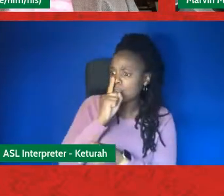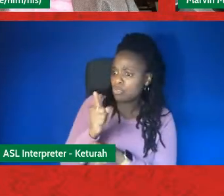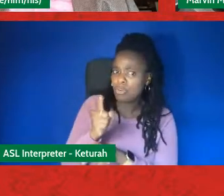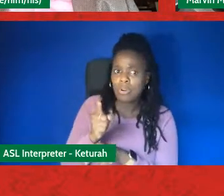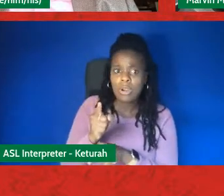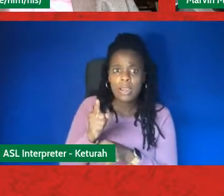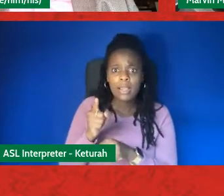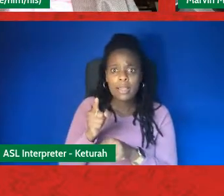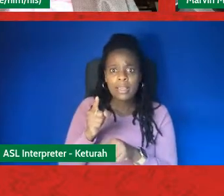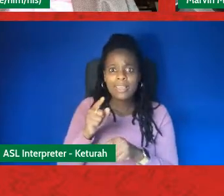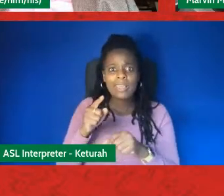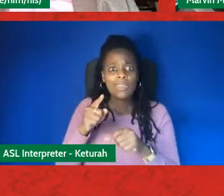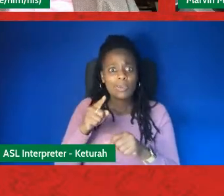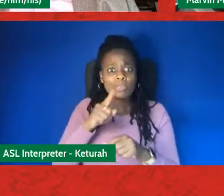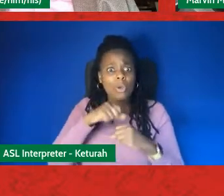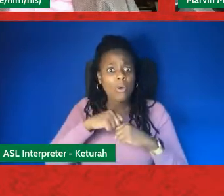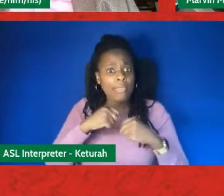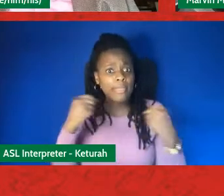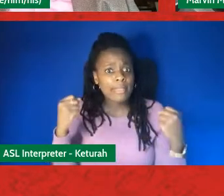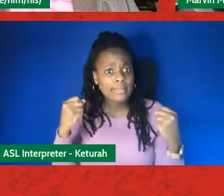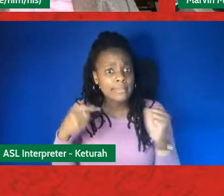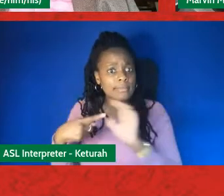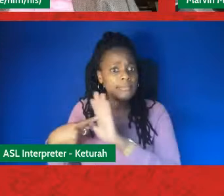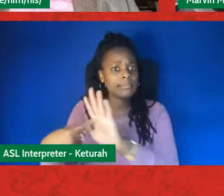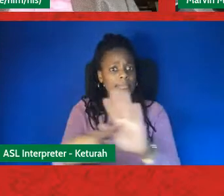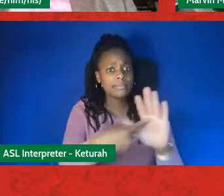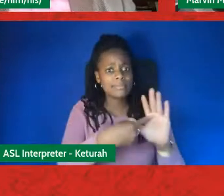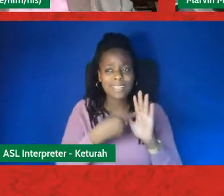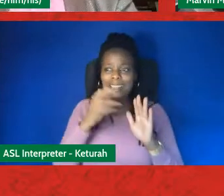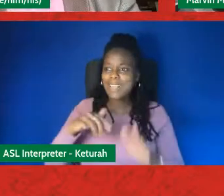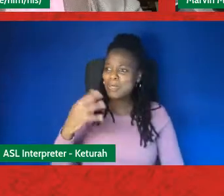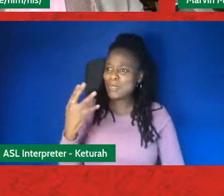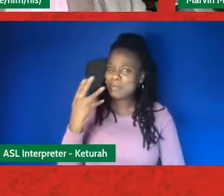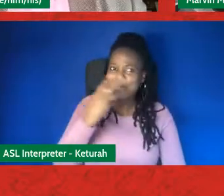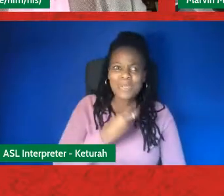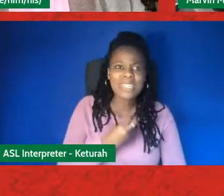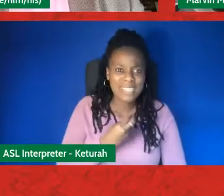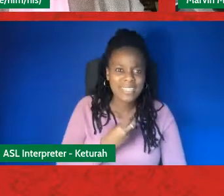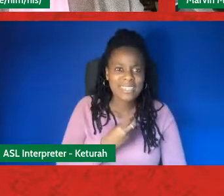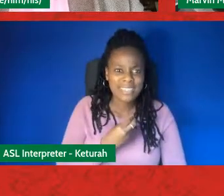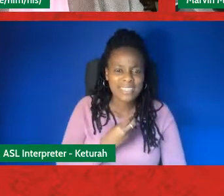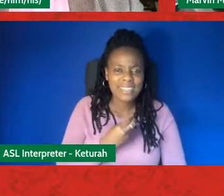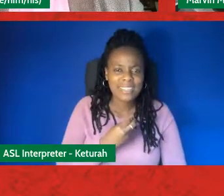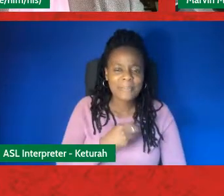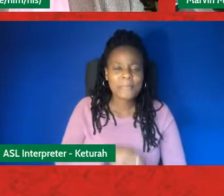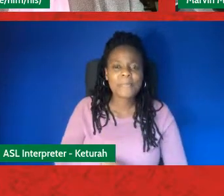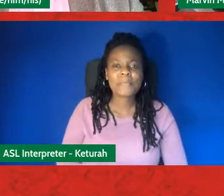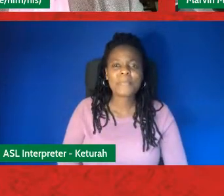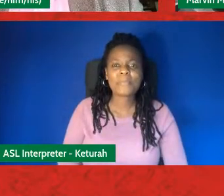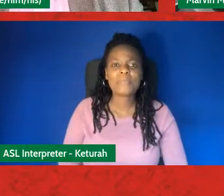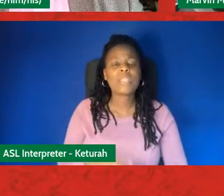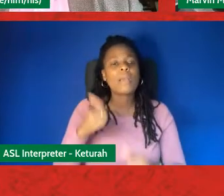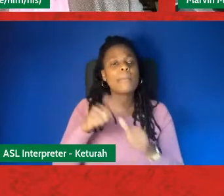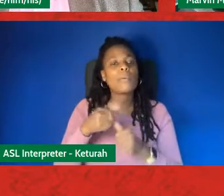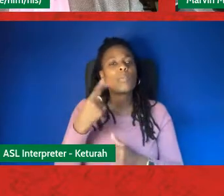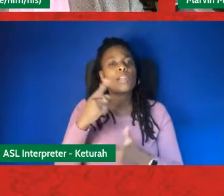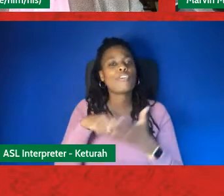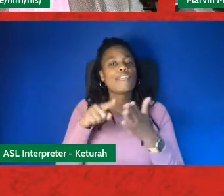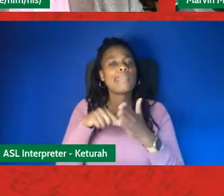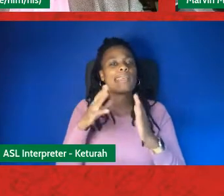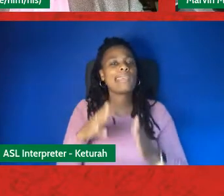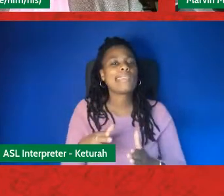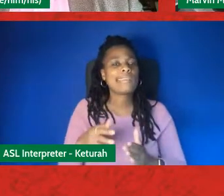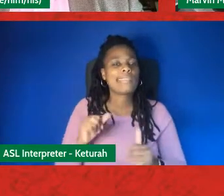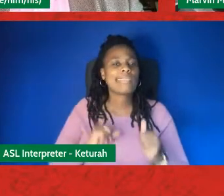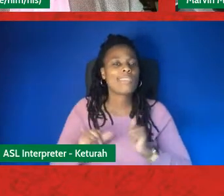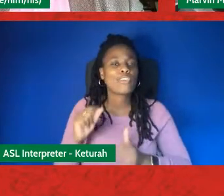told in a way that unlike any others. And that's the beauty of it. Because when I think about, I remember there was a theater critic here in